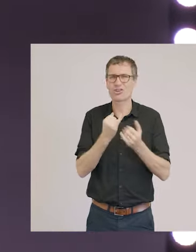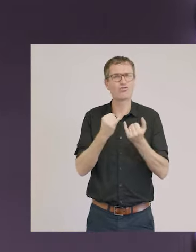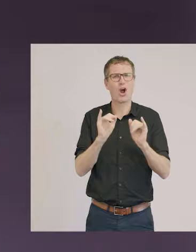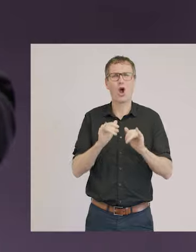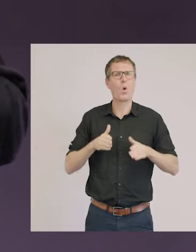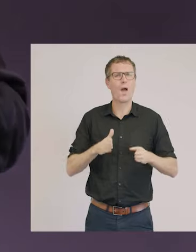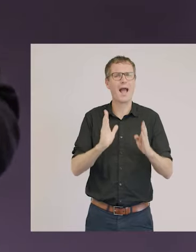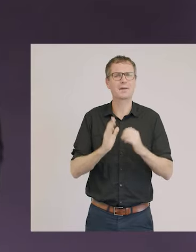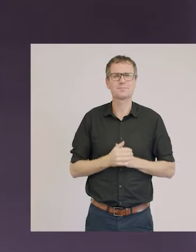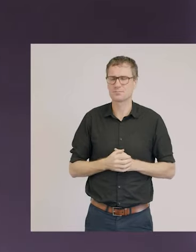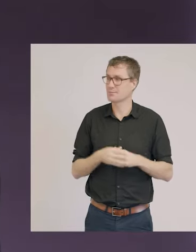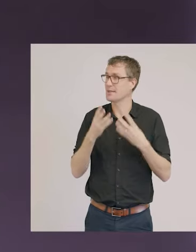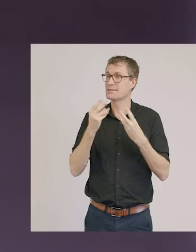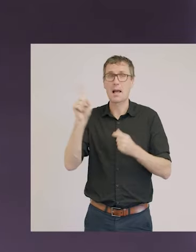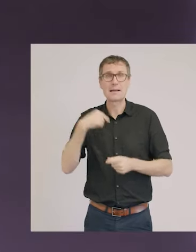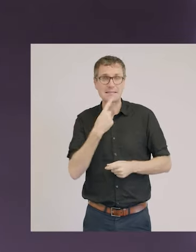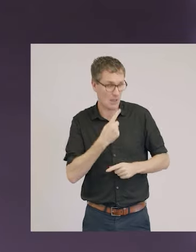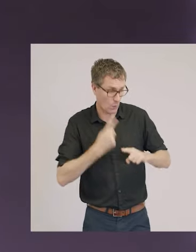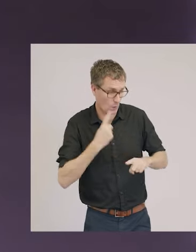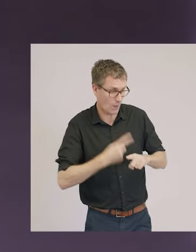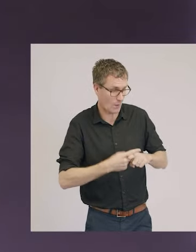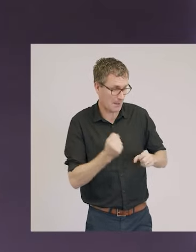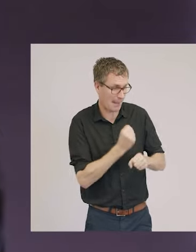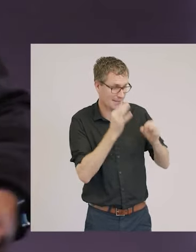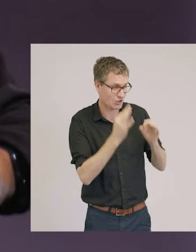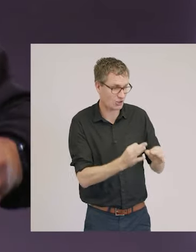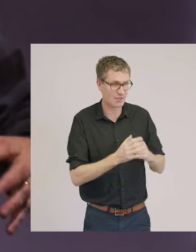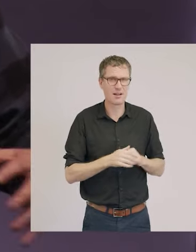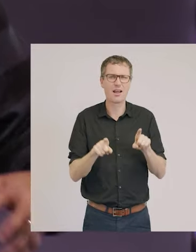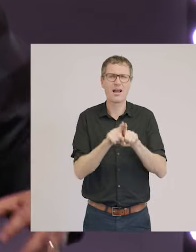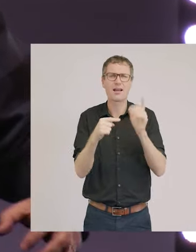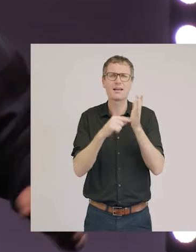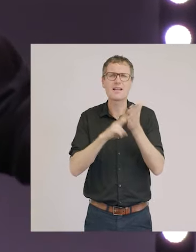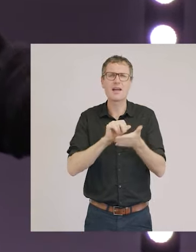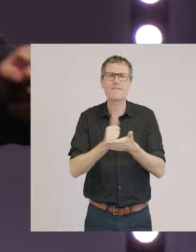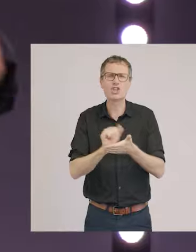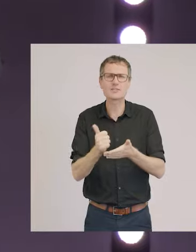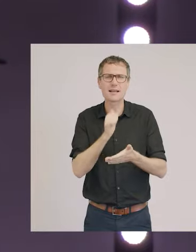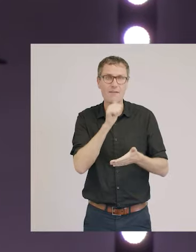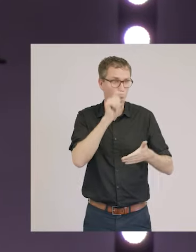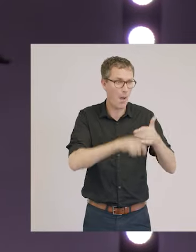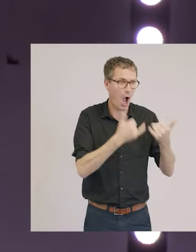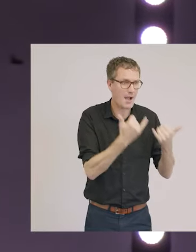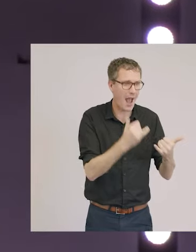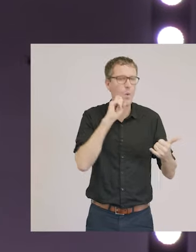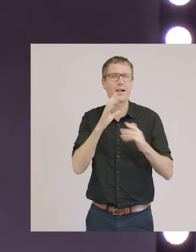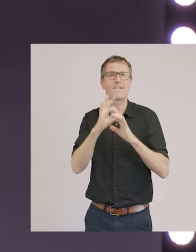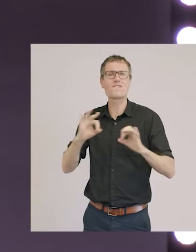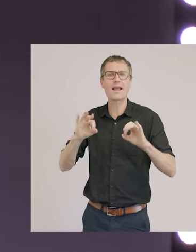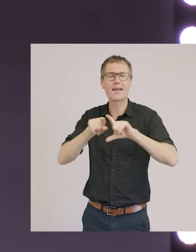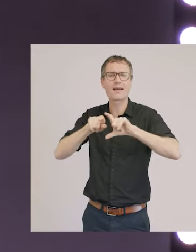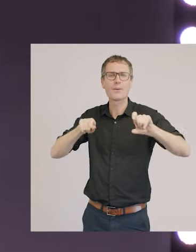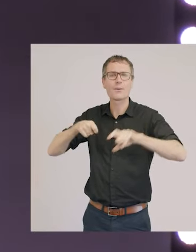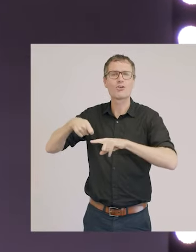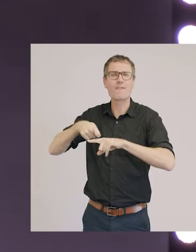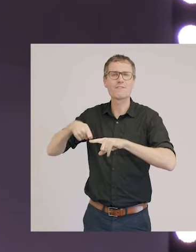rush, I think it possibly is the wrong thing. You know, make the decision now. You know, if you make your decision in the next 5 minutes, you'll get